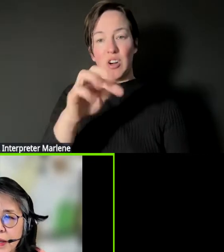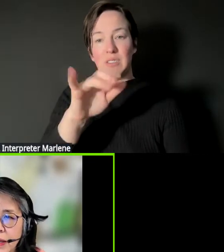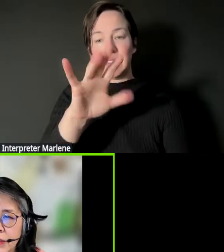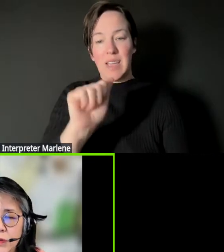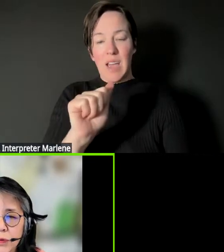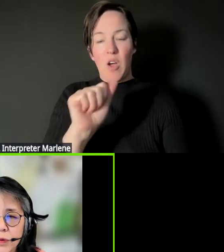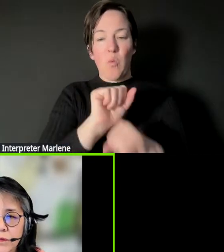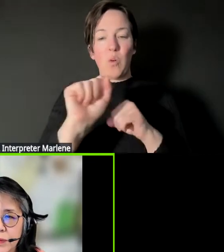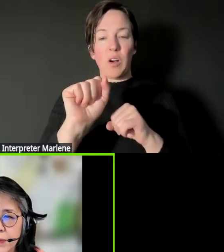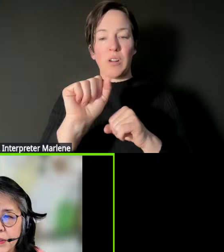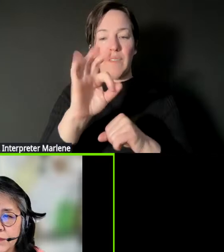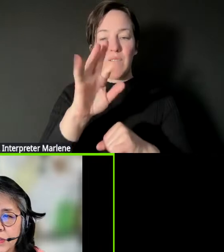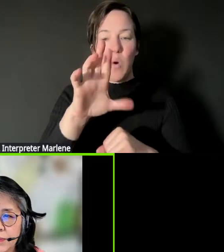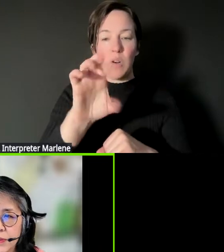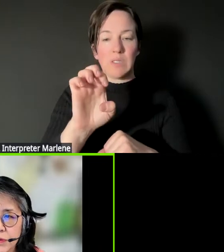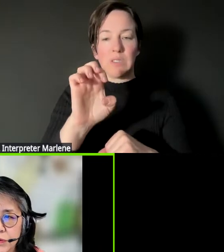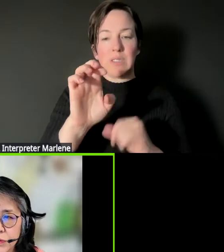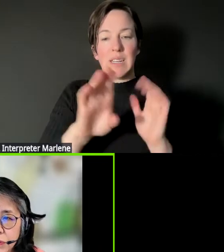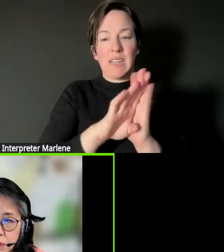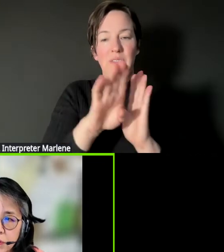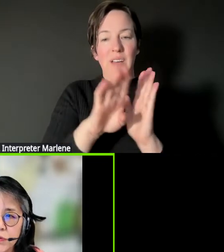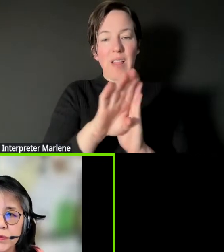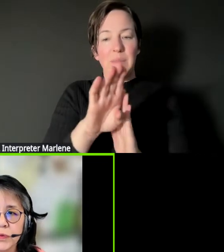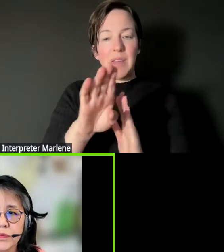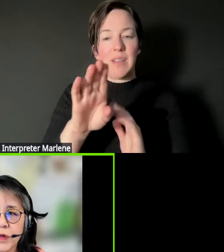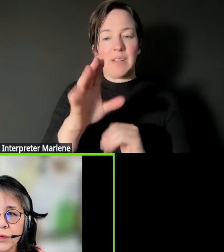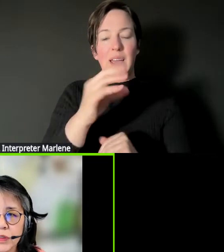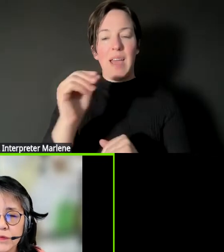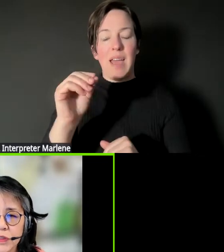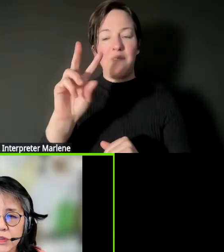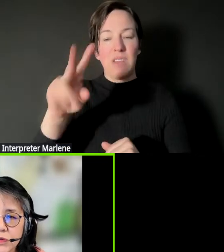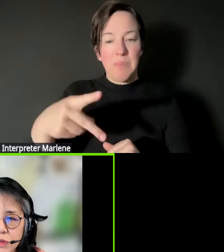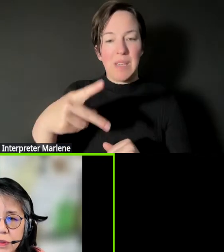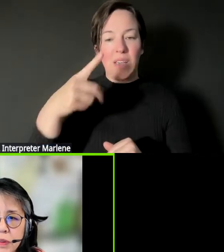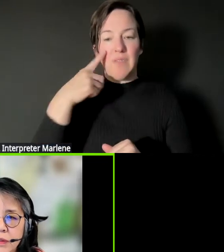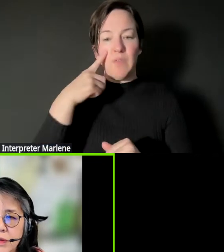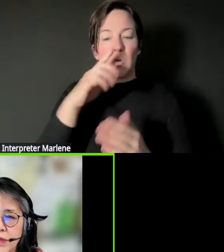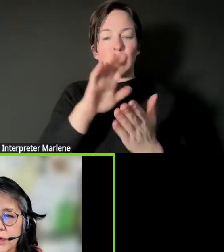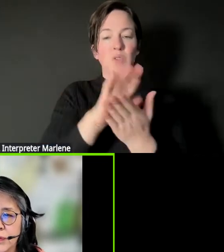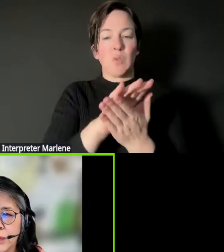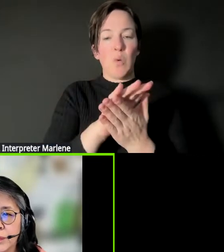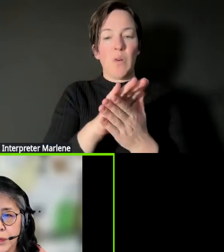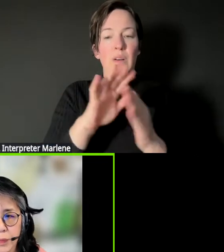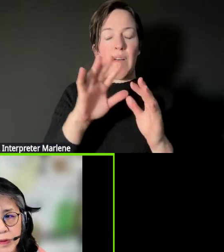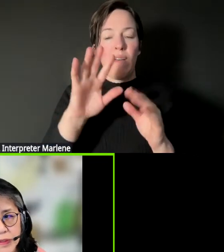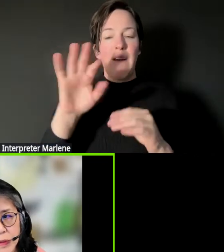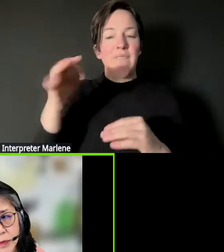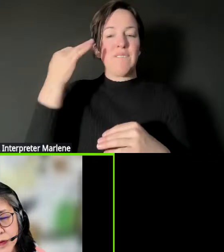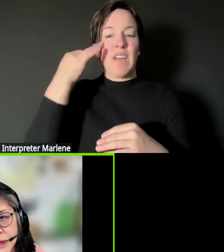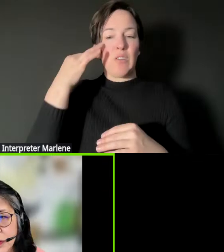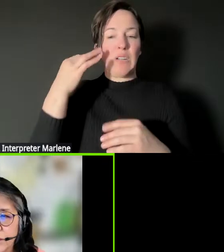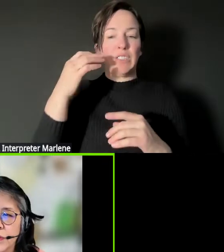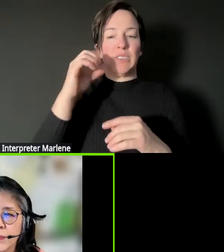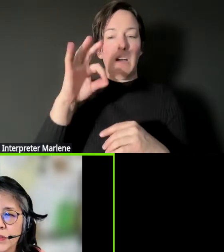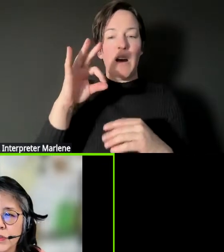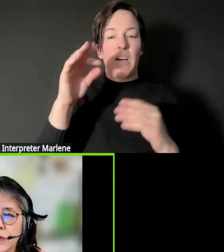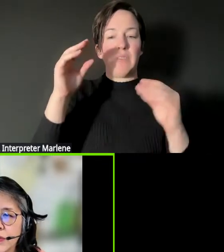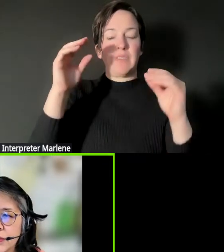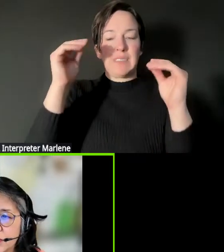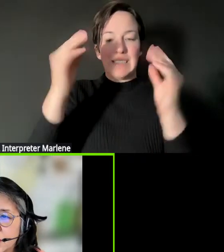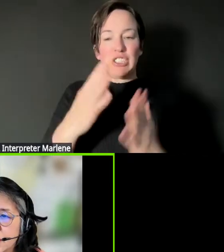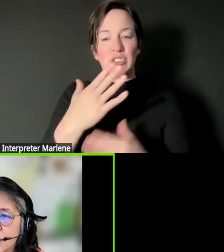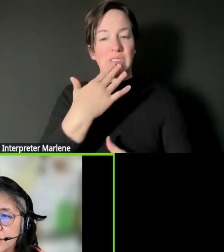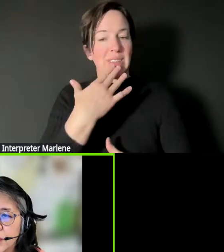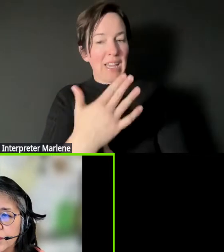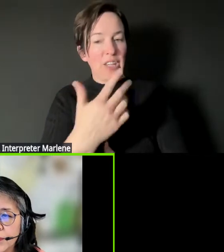Development, and Union VP of the San Mateo Adult School Federation of Teachers. Thank you, Board President Griffin, VP